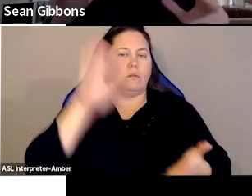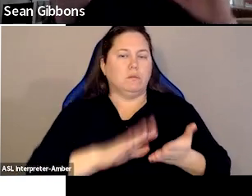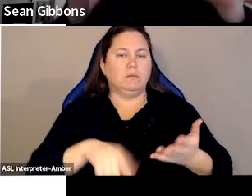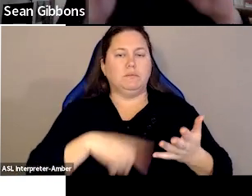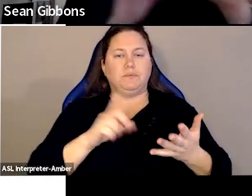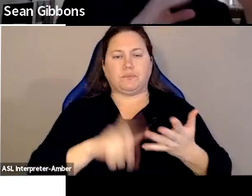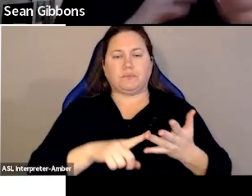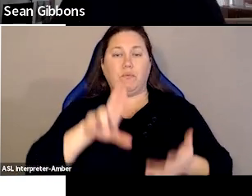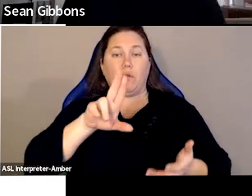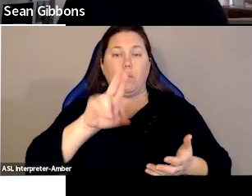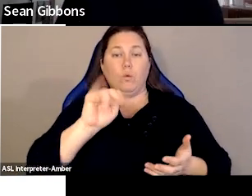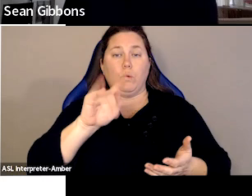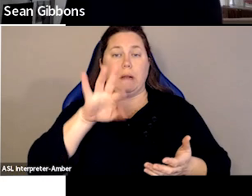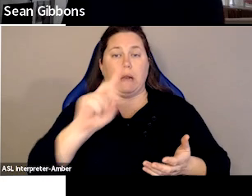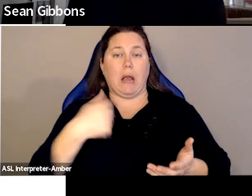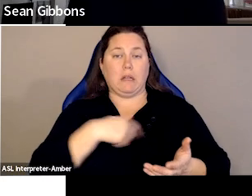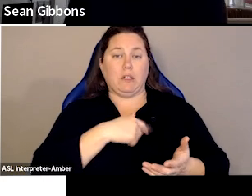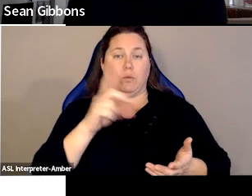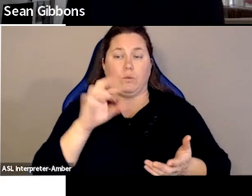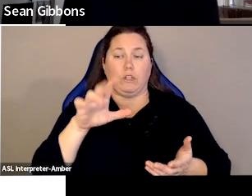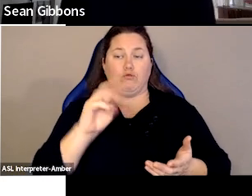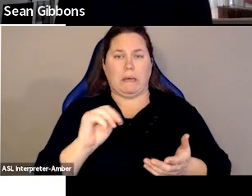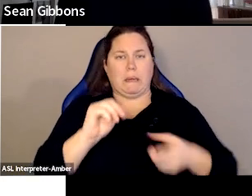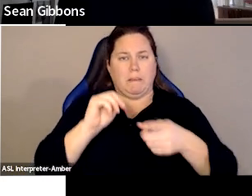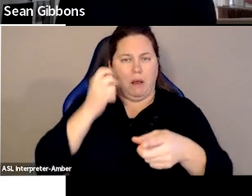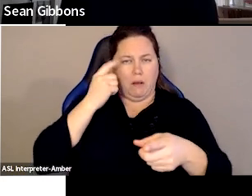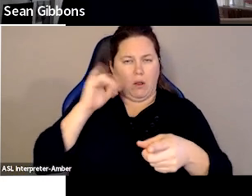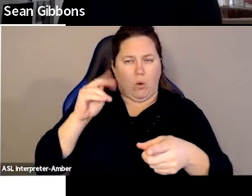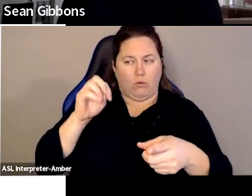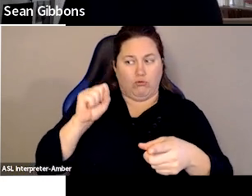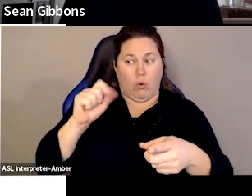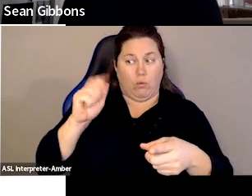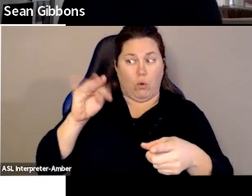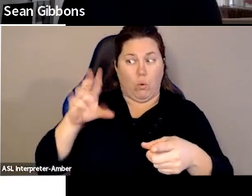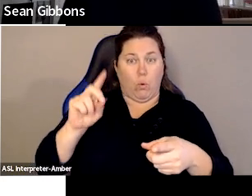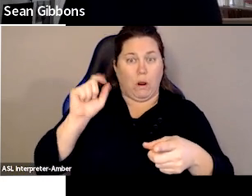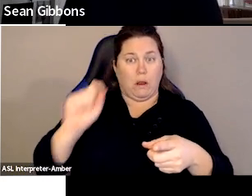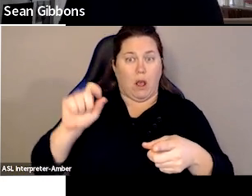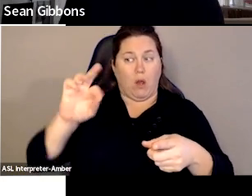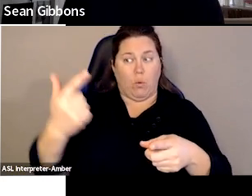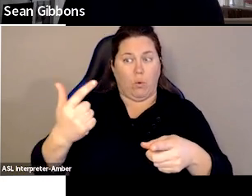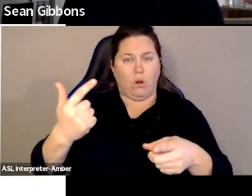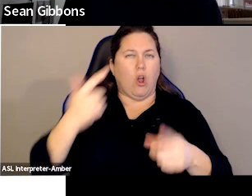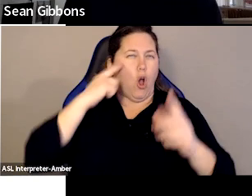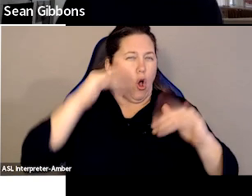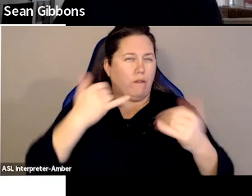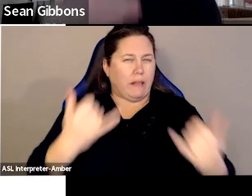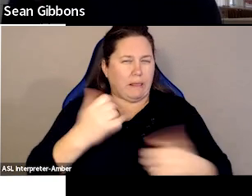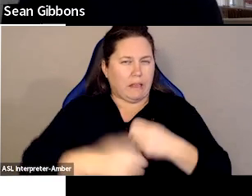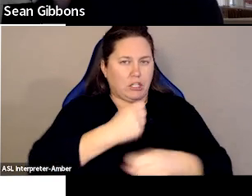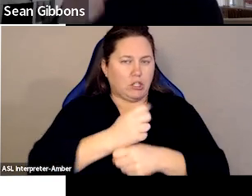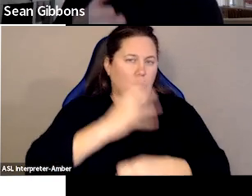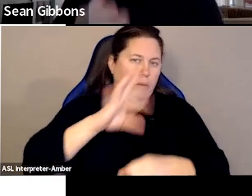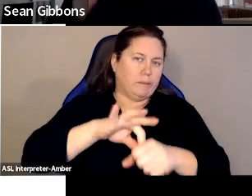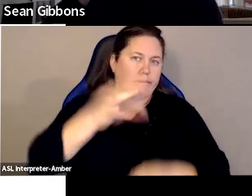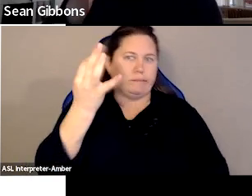case studies that you can avail yourselves of on jonesaward.org. And we're hoping to add to that collection by naming a new winner this year. We will name a new winner this year, but right